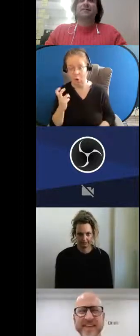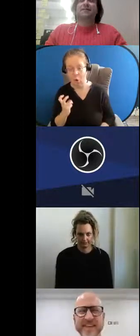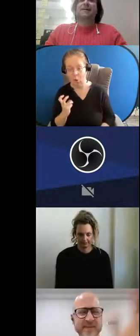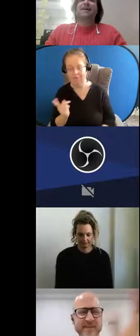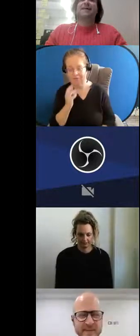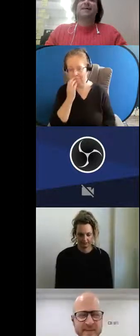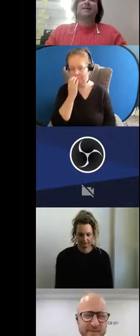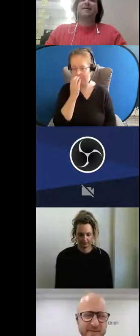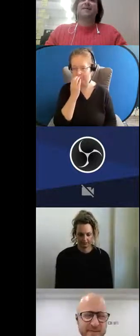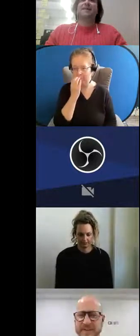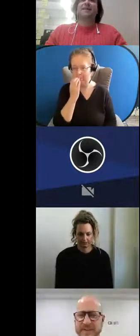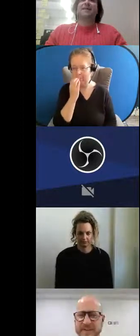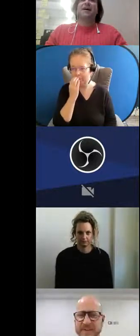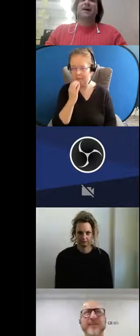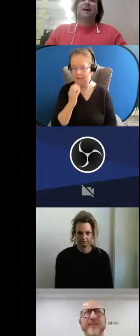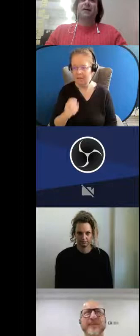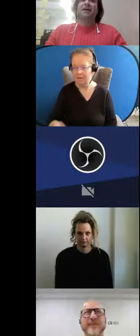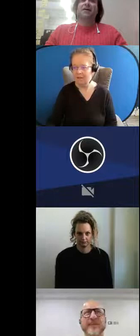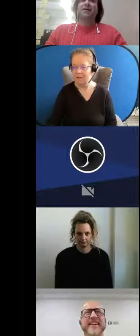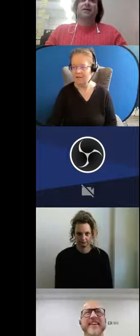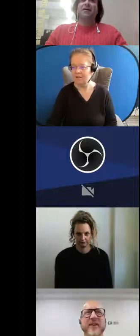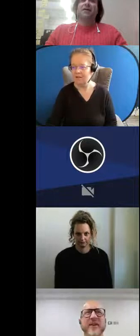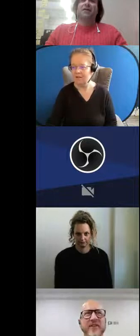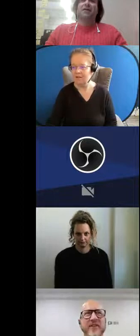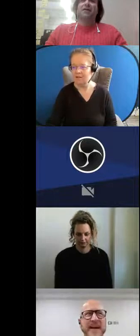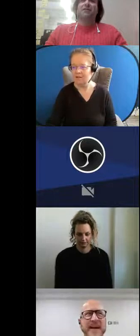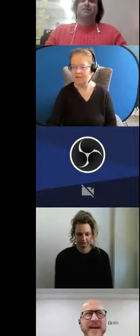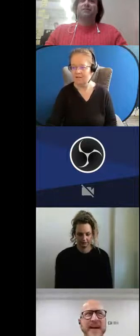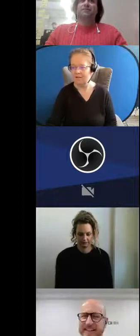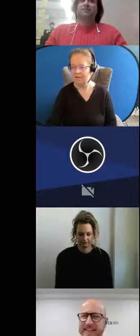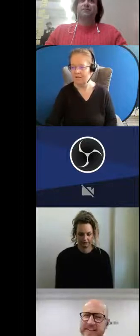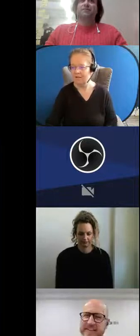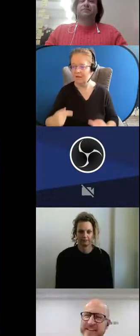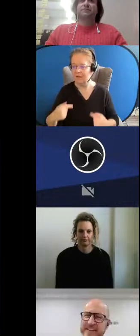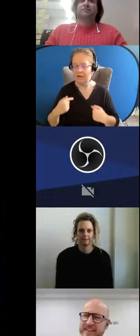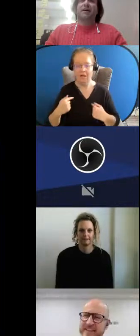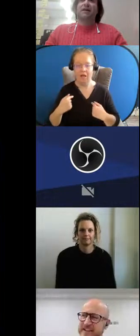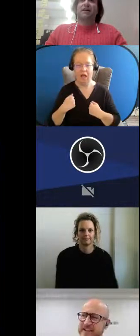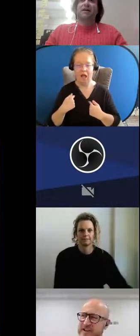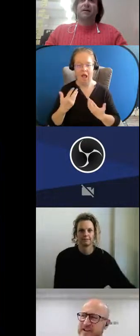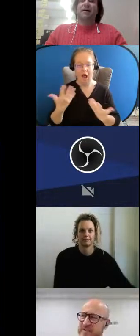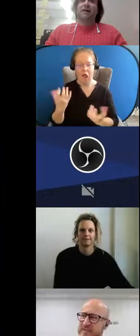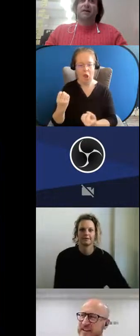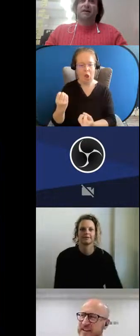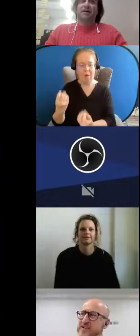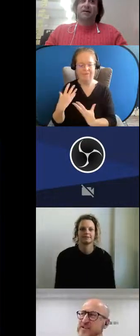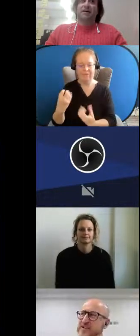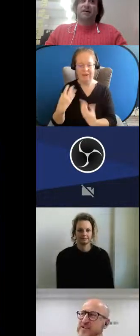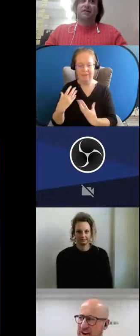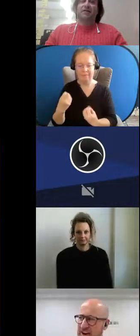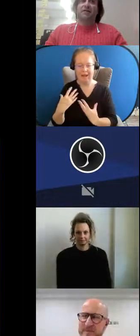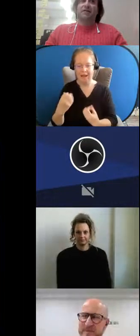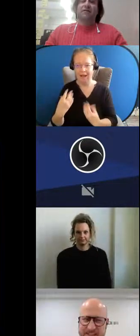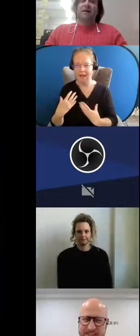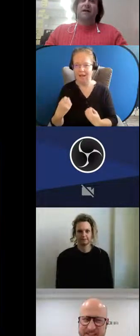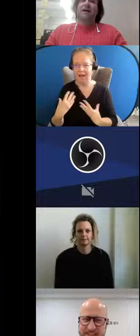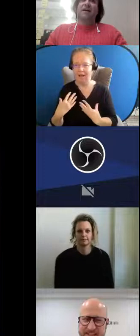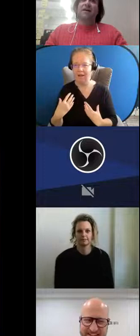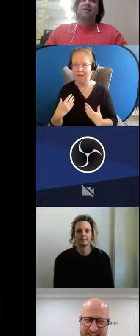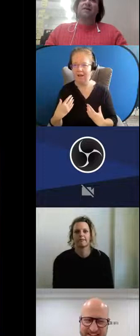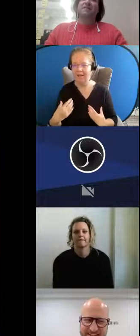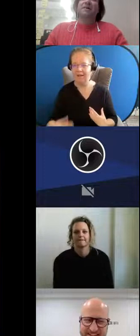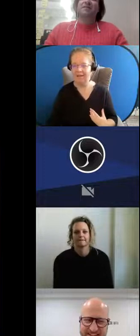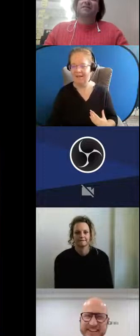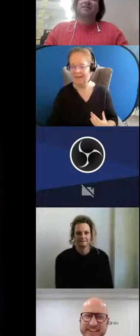Yeah, so it's subtle, but we've got a lot of feedback that this should be a calming